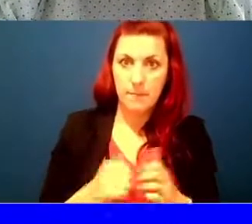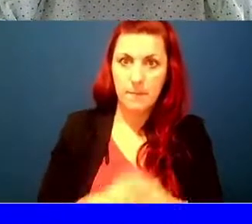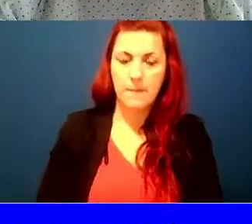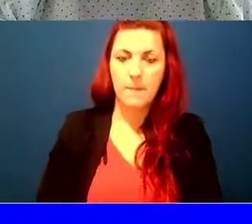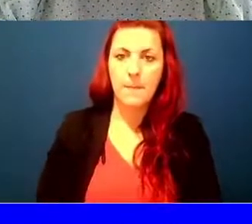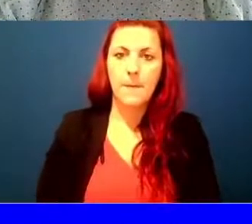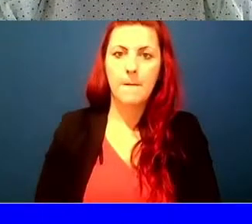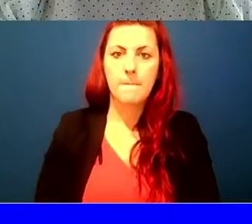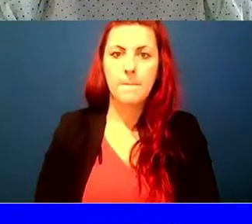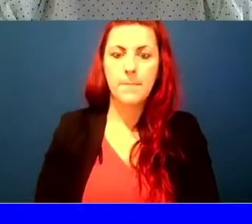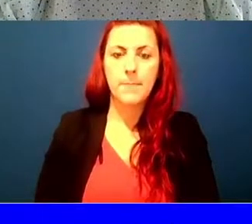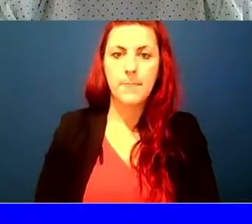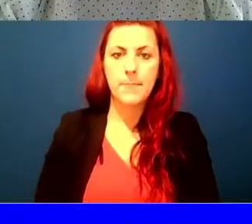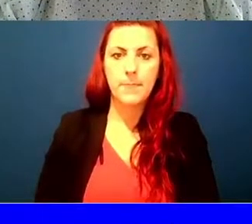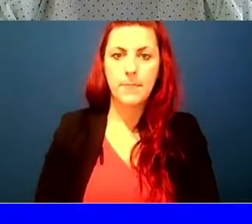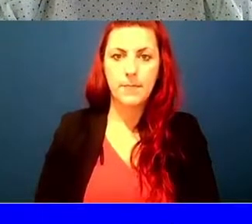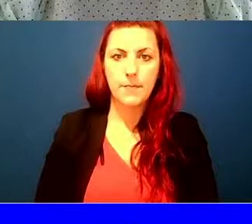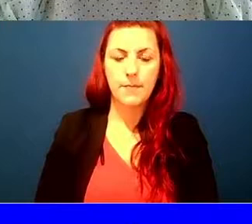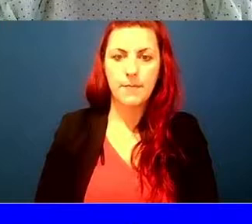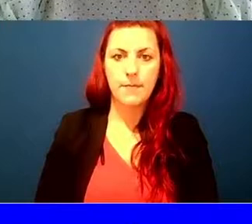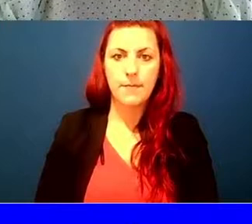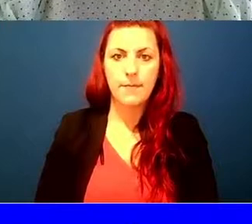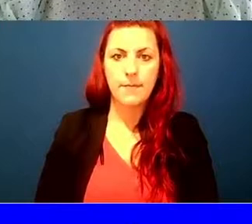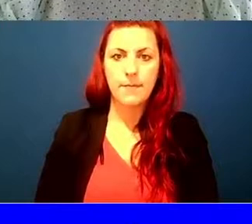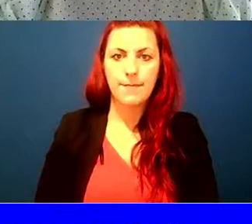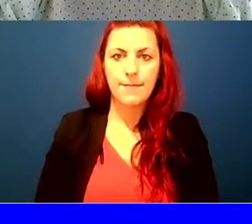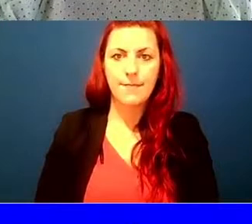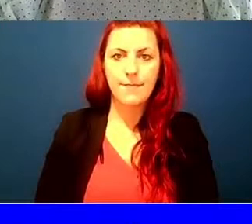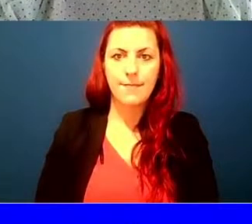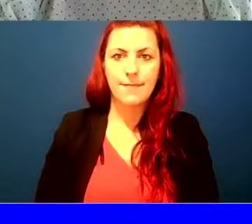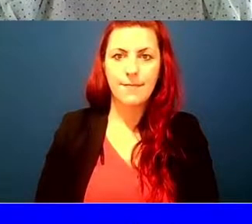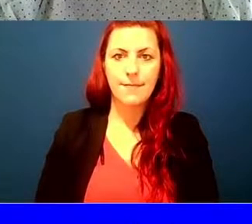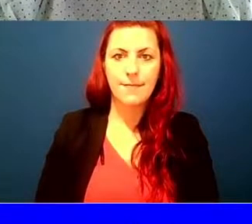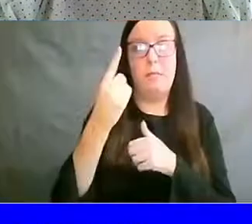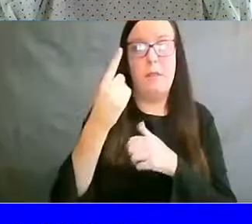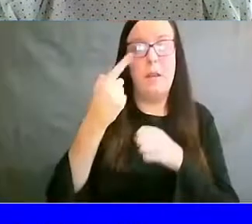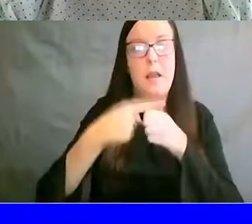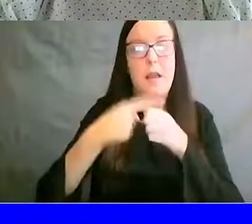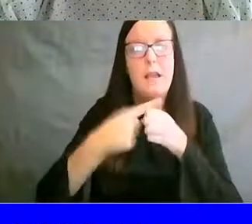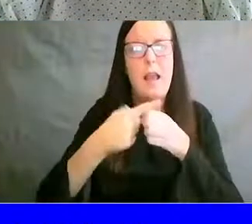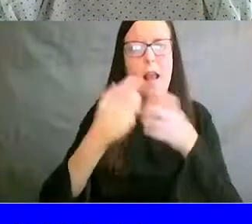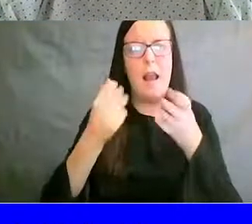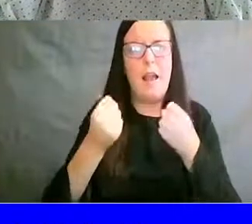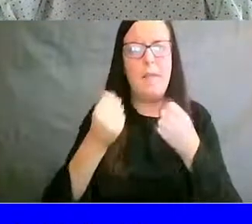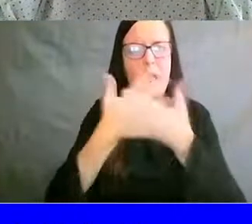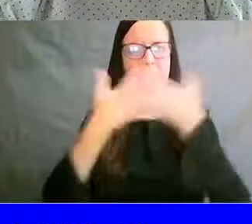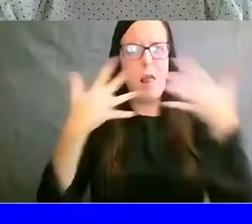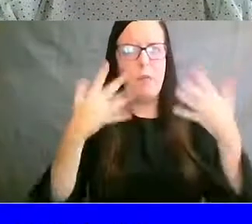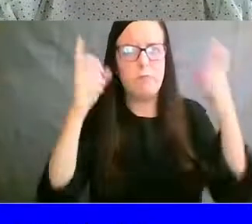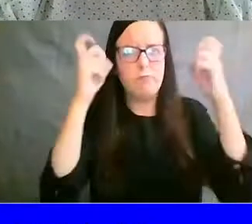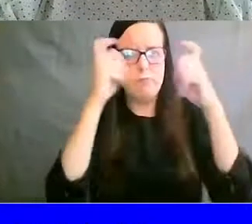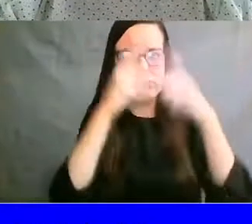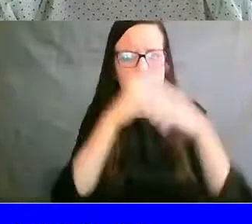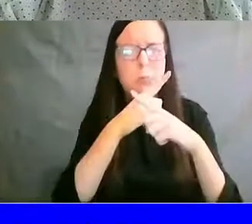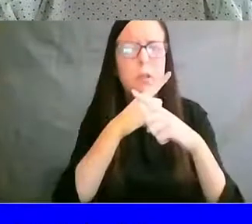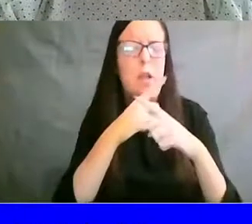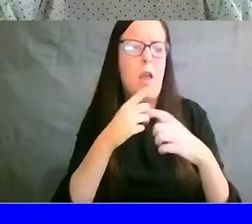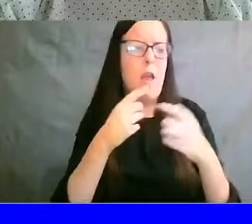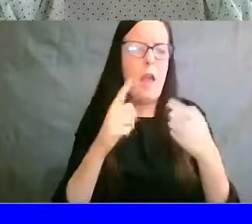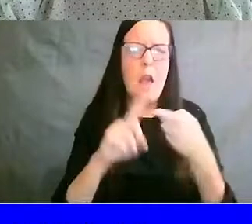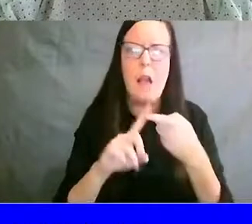So in this particular one, again, I think this points to some complexity, and I think we'll you know, I'm